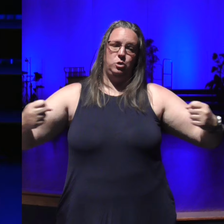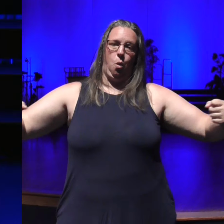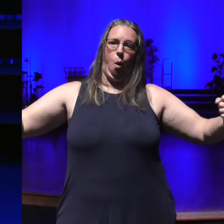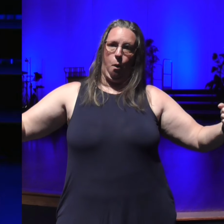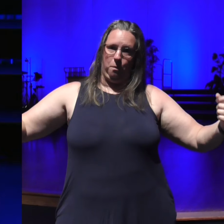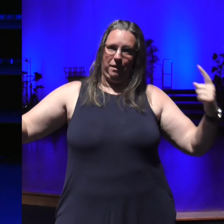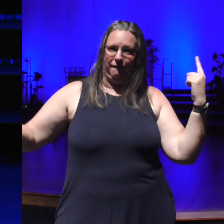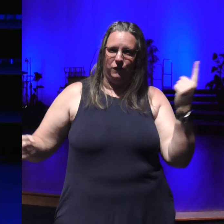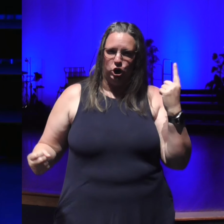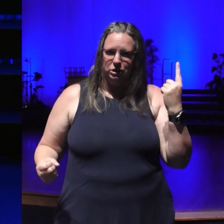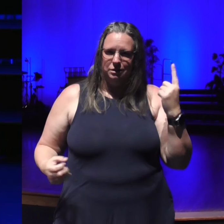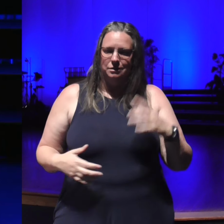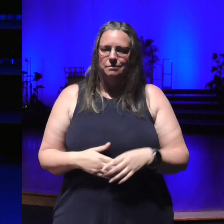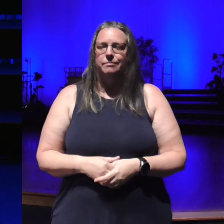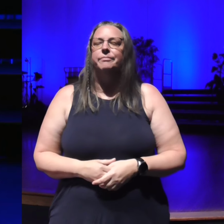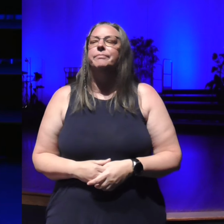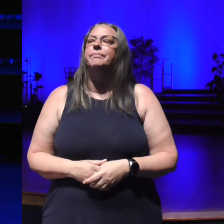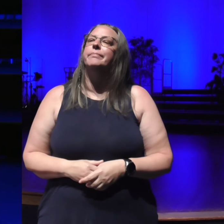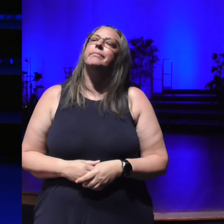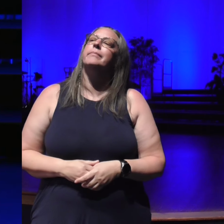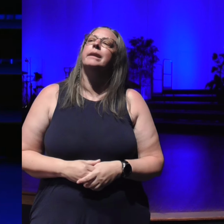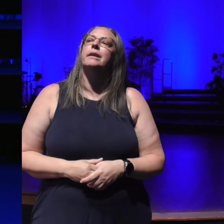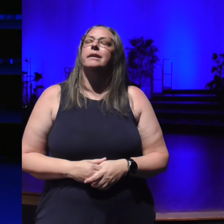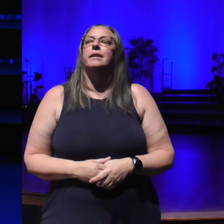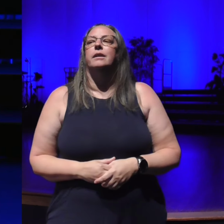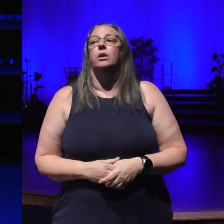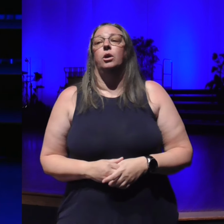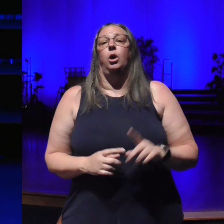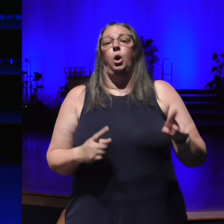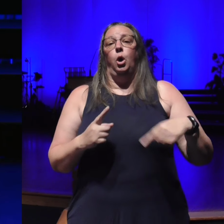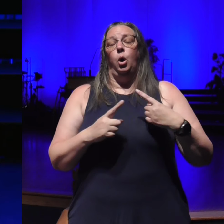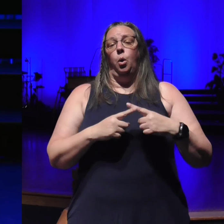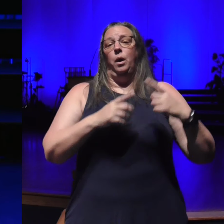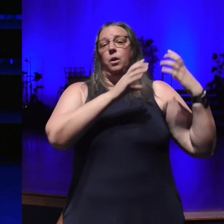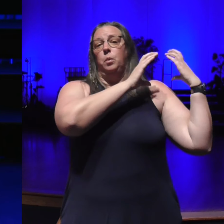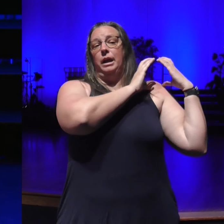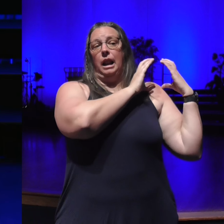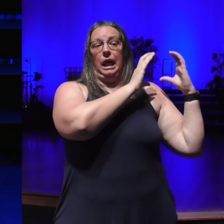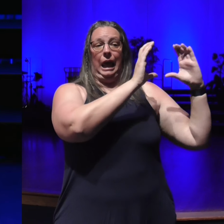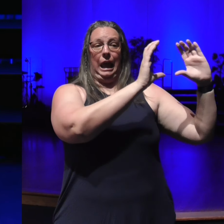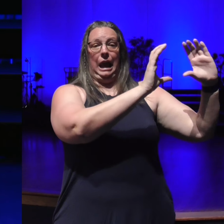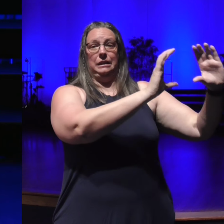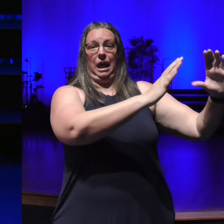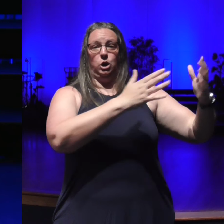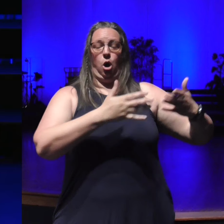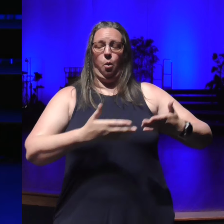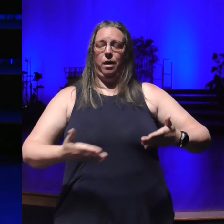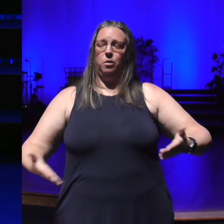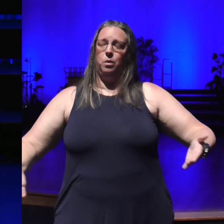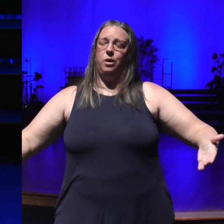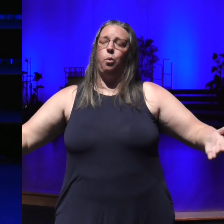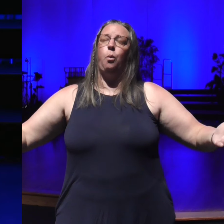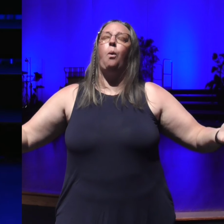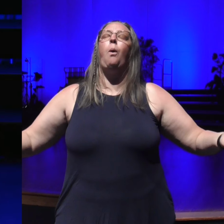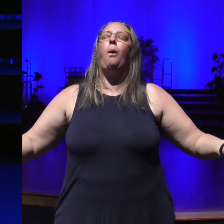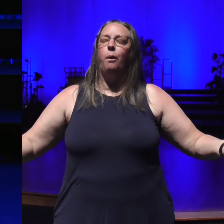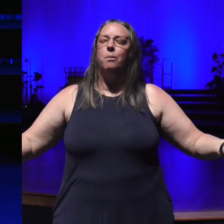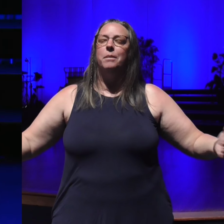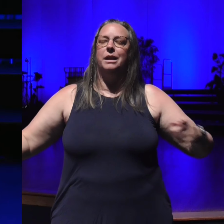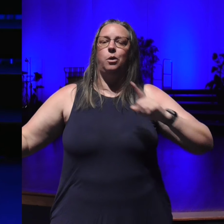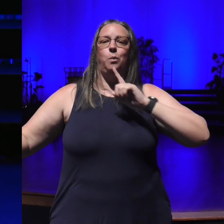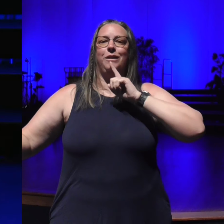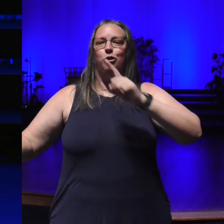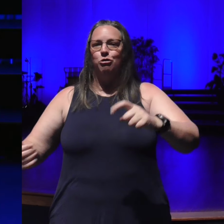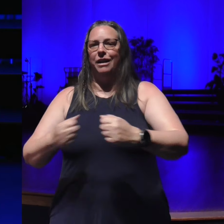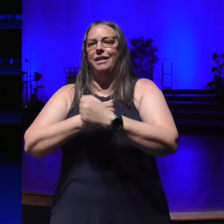it's only when we let that weight go that we can really help the people that we love and care about. Because when we're